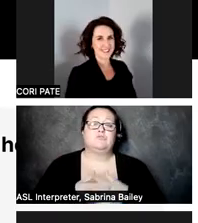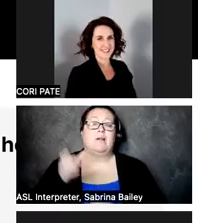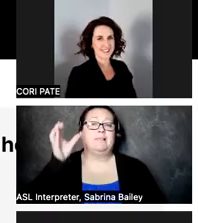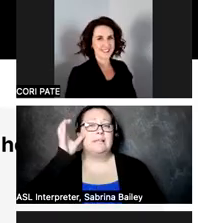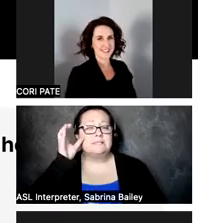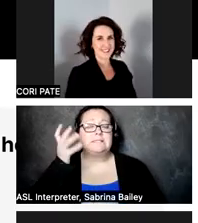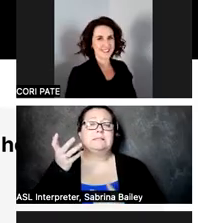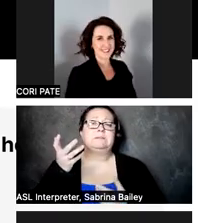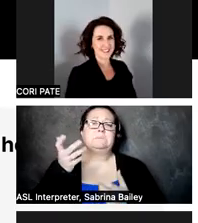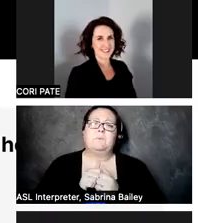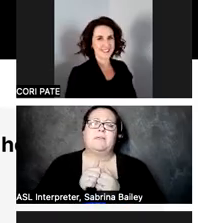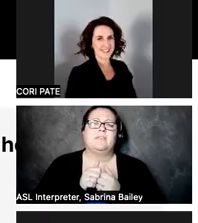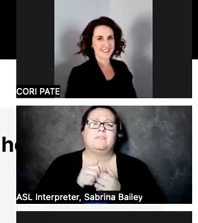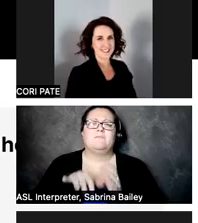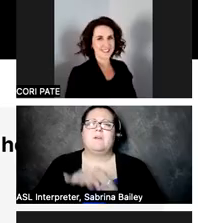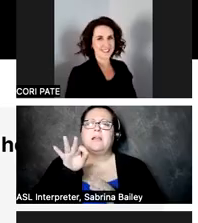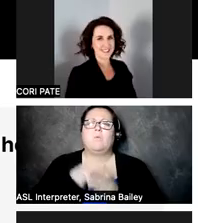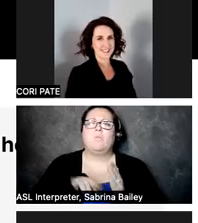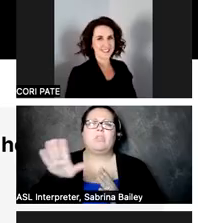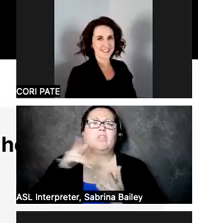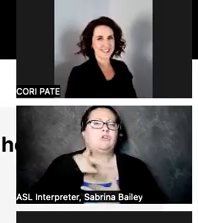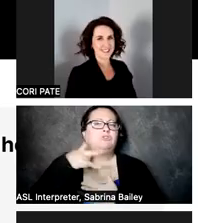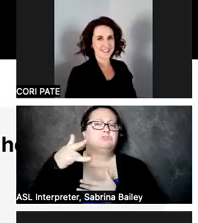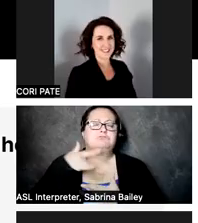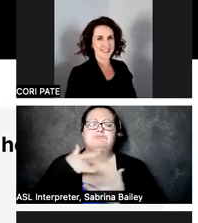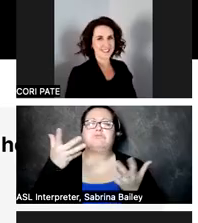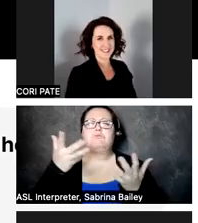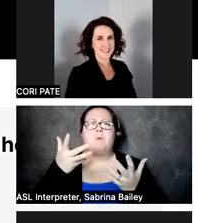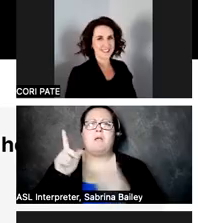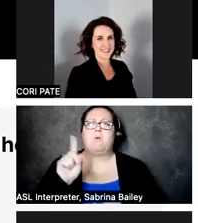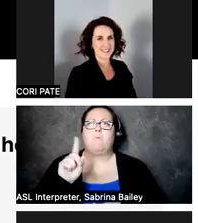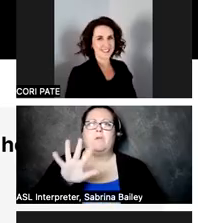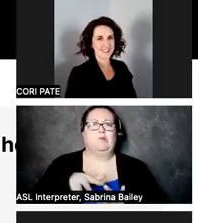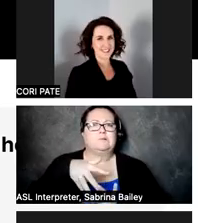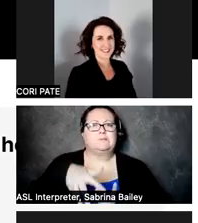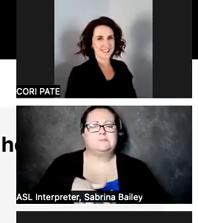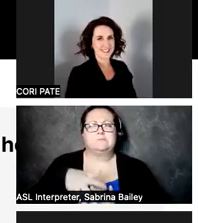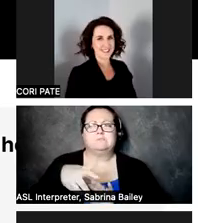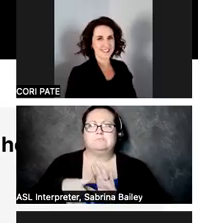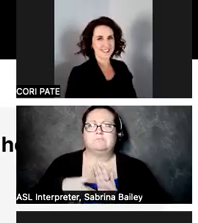out, where their concern is coming from, where it's rooted, and